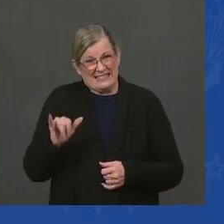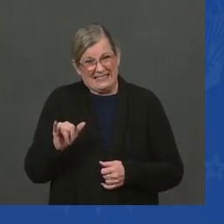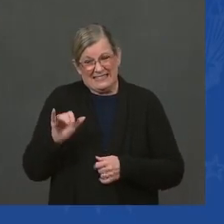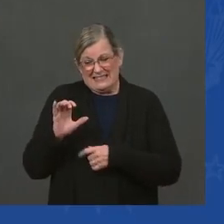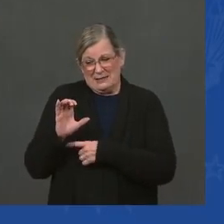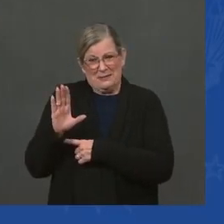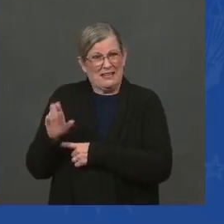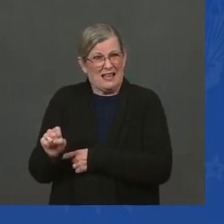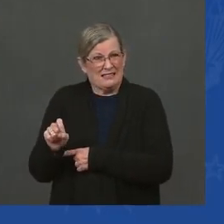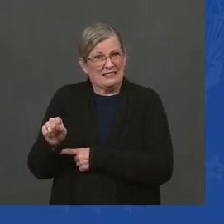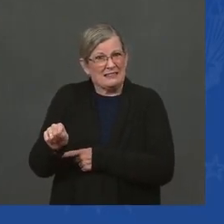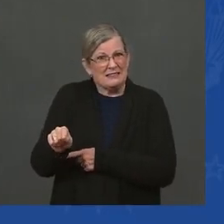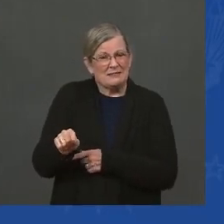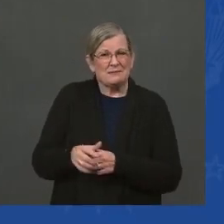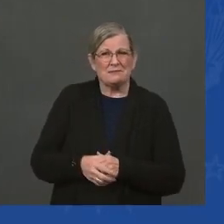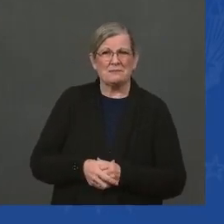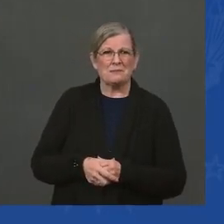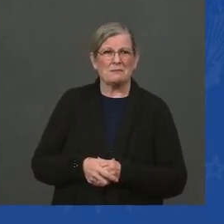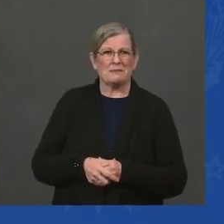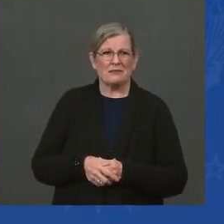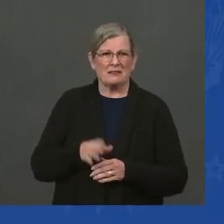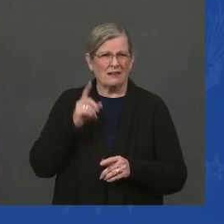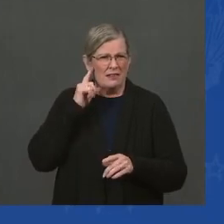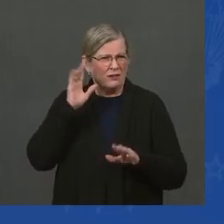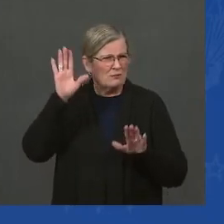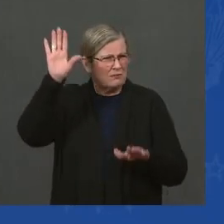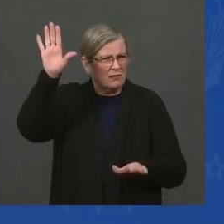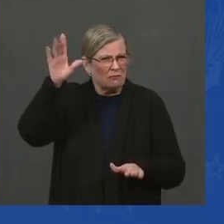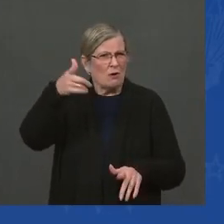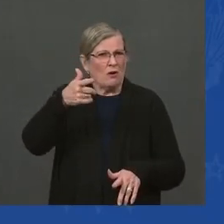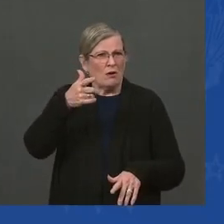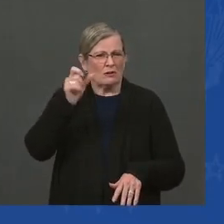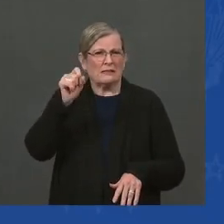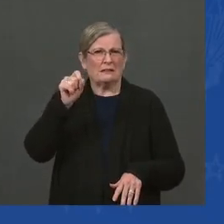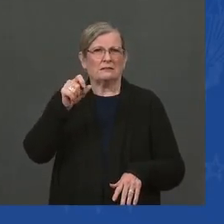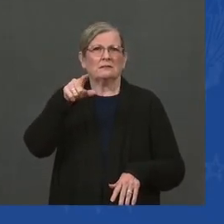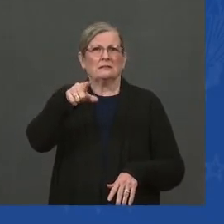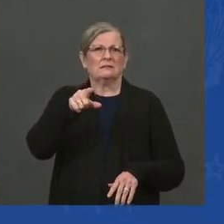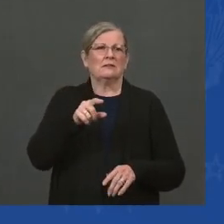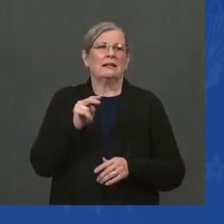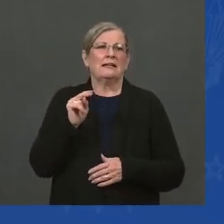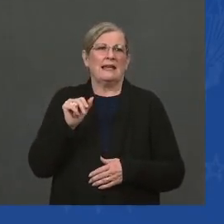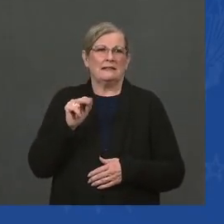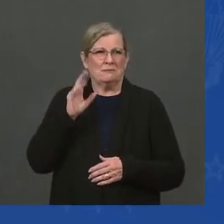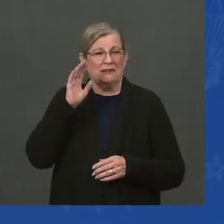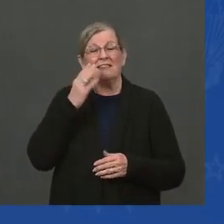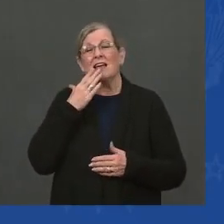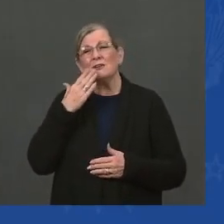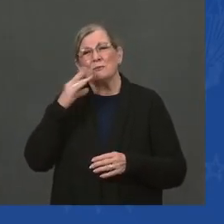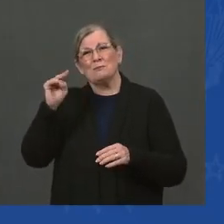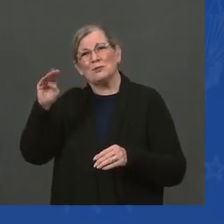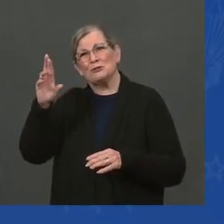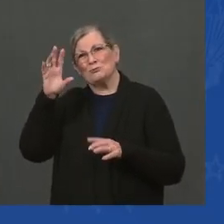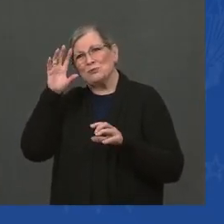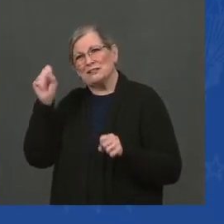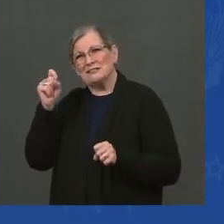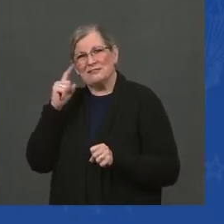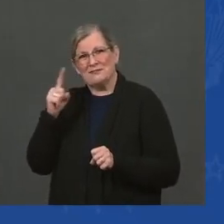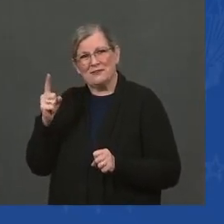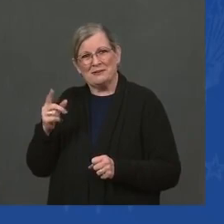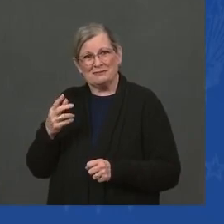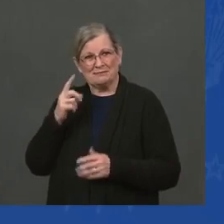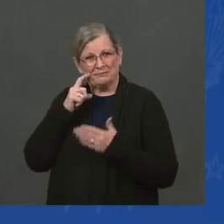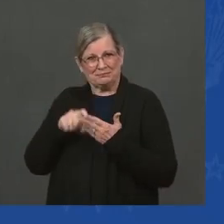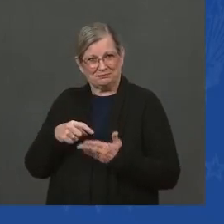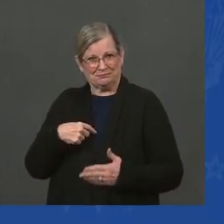I think you had your hand up. I'm sorry. Did you? Thank you very much, Mr. President. Some of the commitments you made here won't